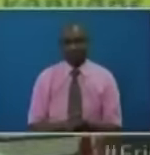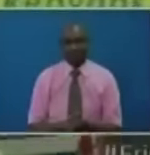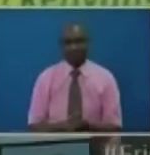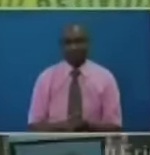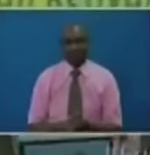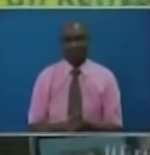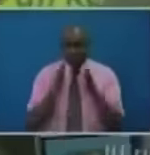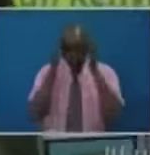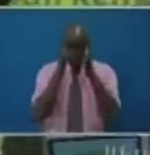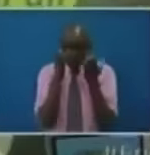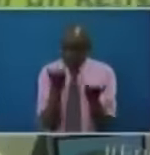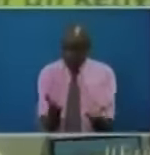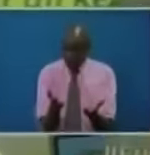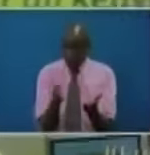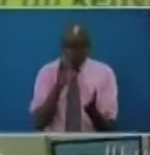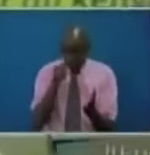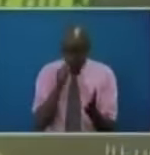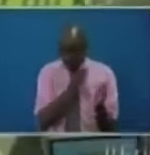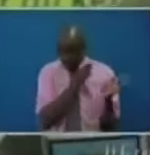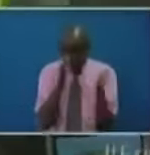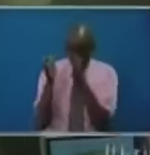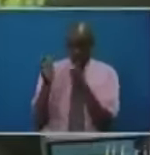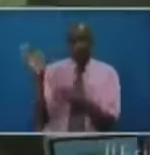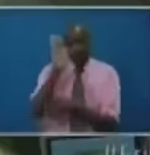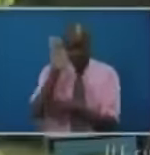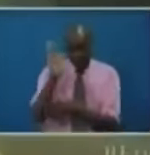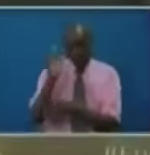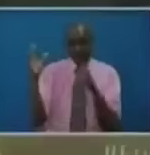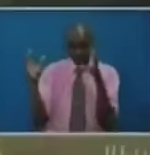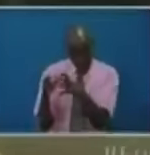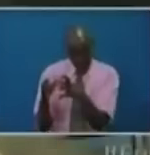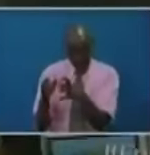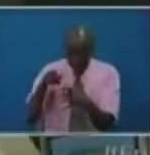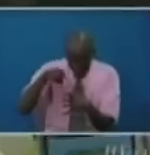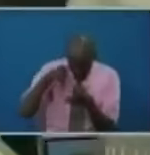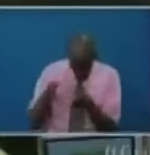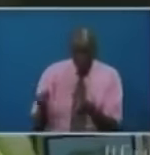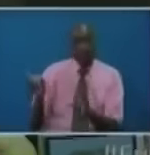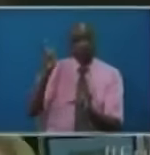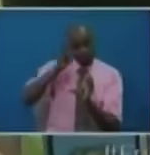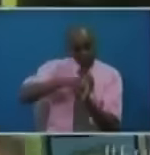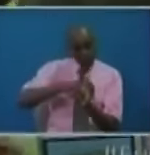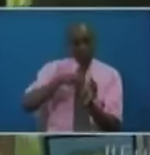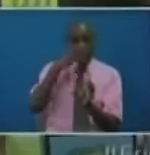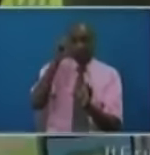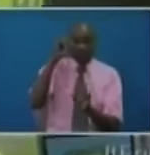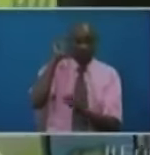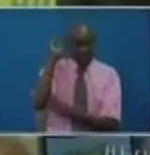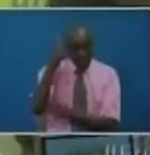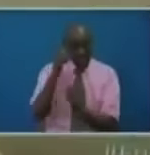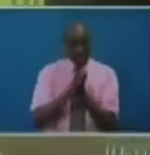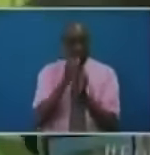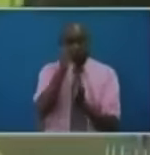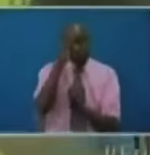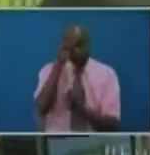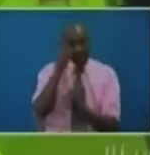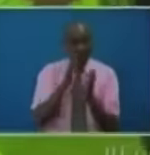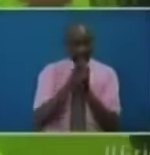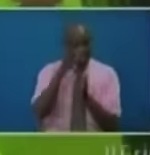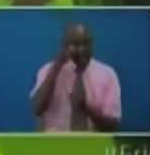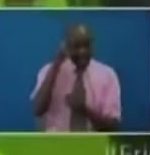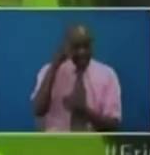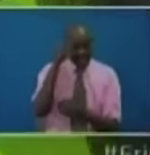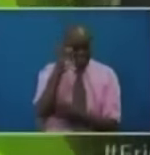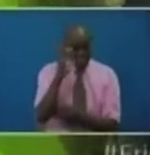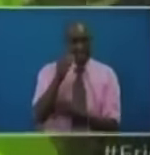The focus now shifts to Wiper Party next week Tuesday, which will now join Ford Kenya, ODM and ANC